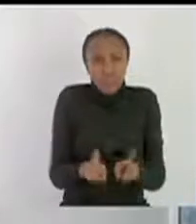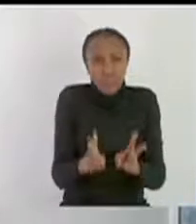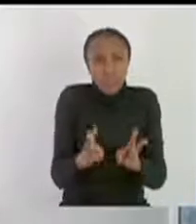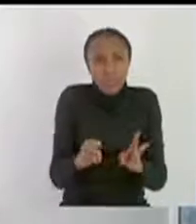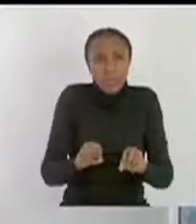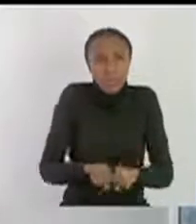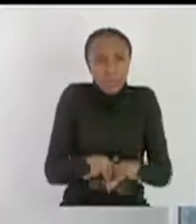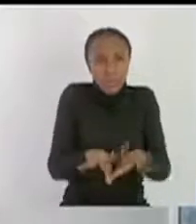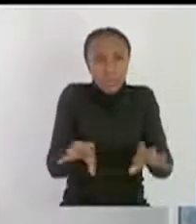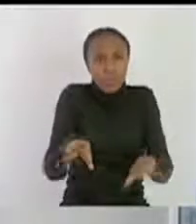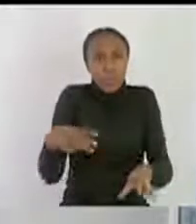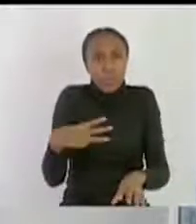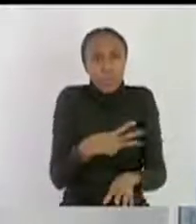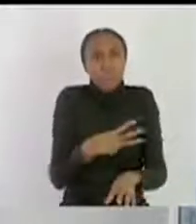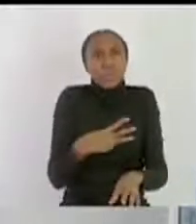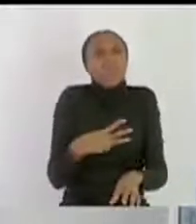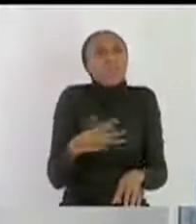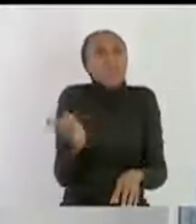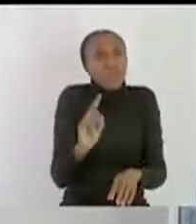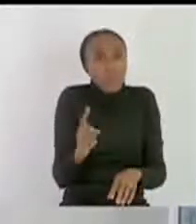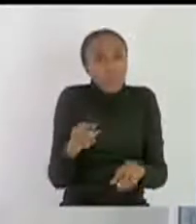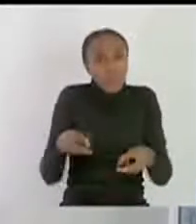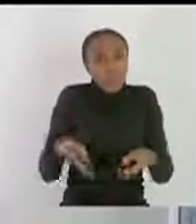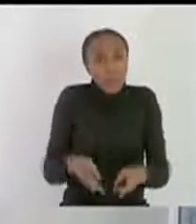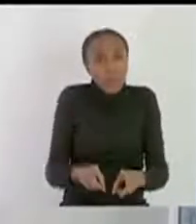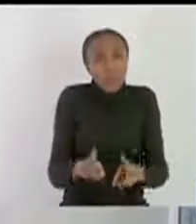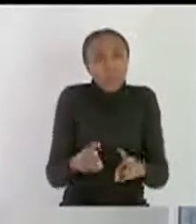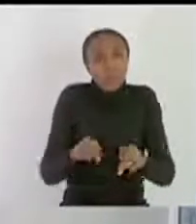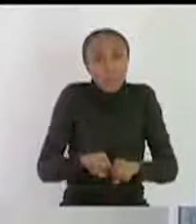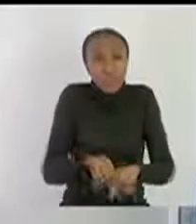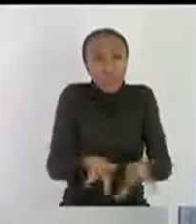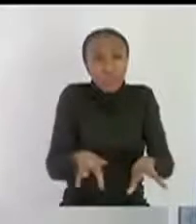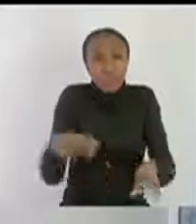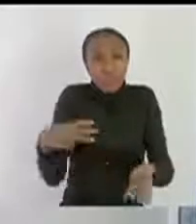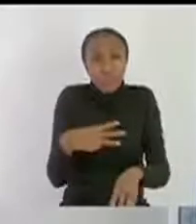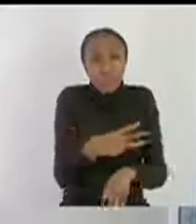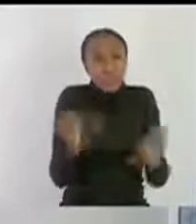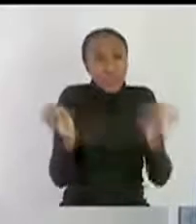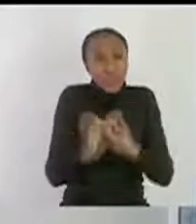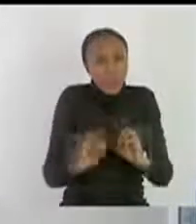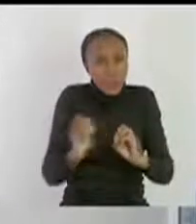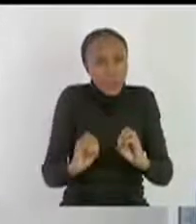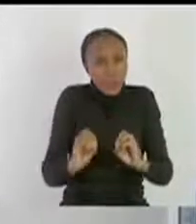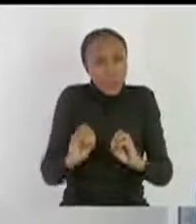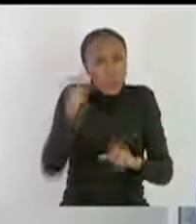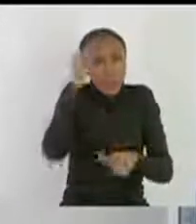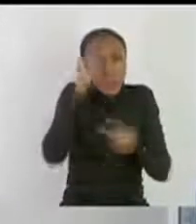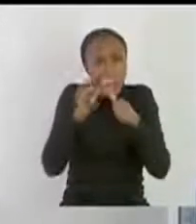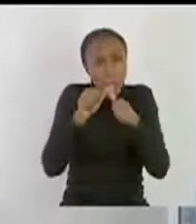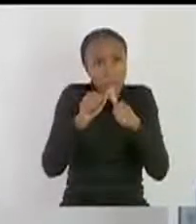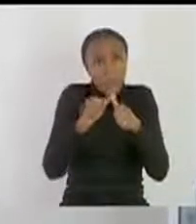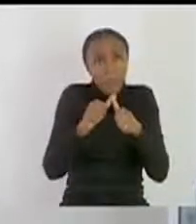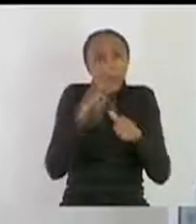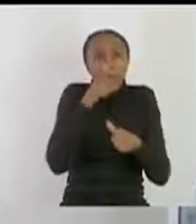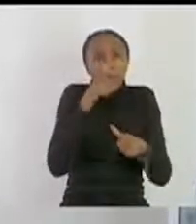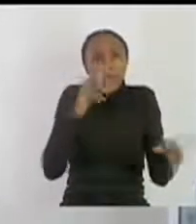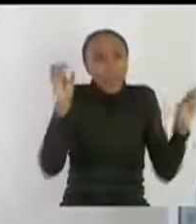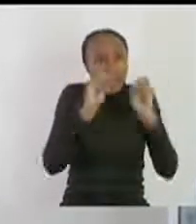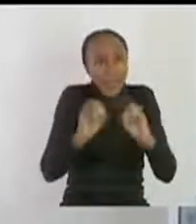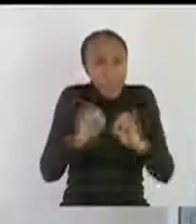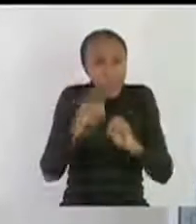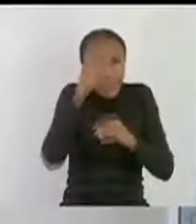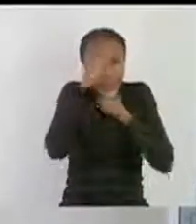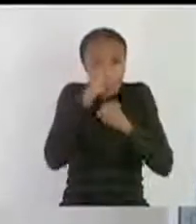at the misconceptions or myths about HIV and AIDS, and also remember how abstinence and